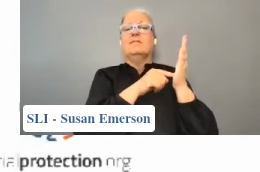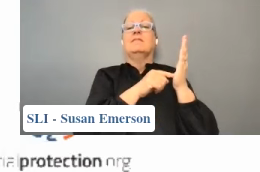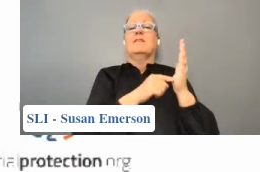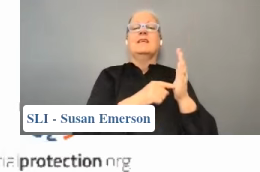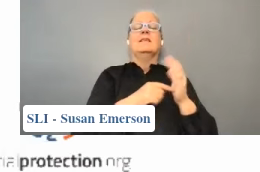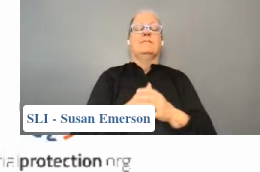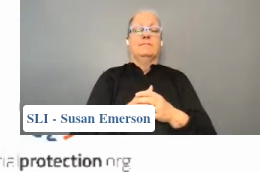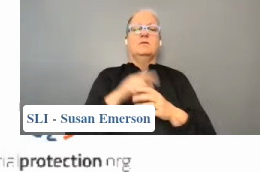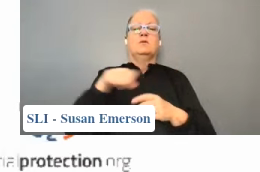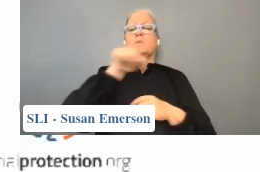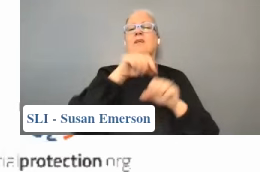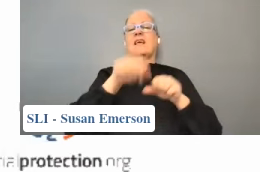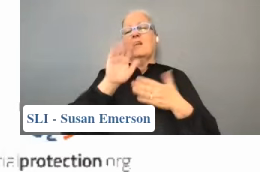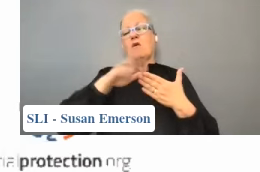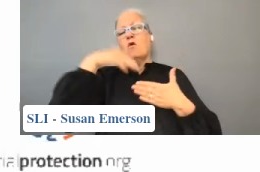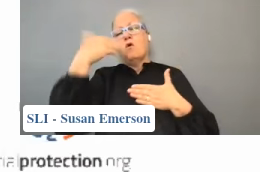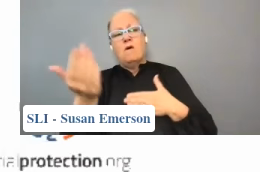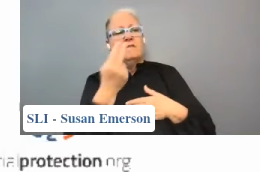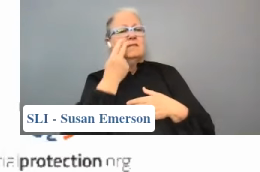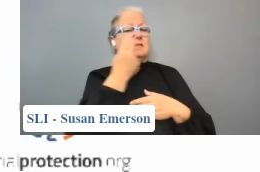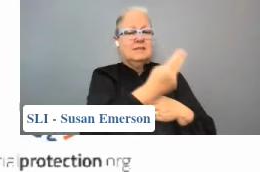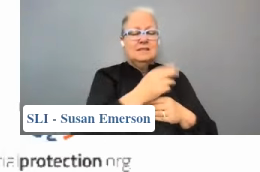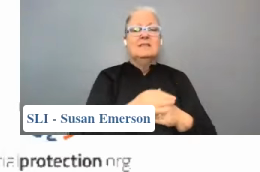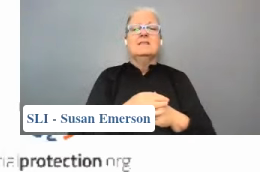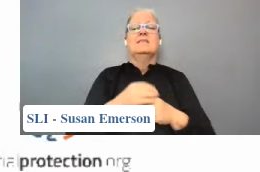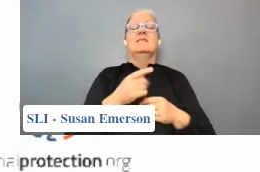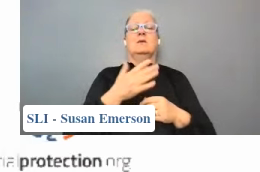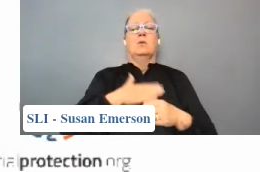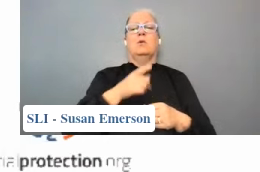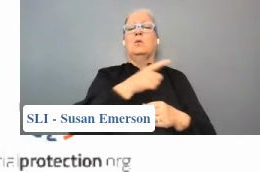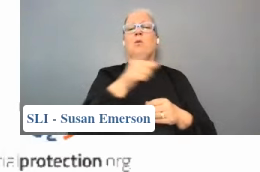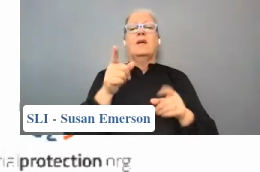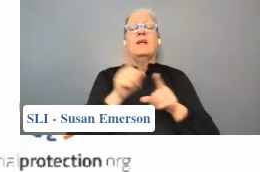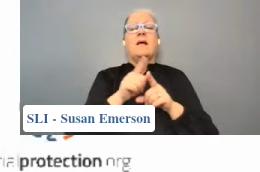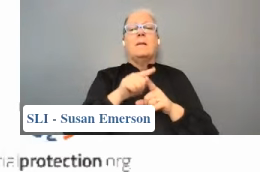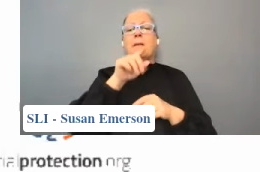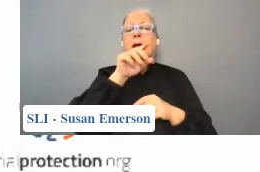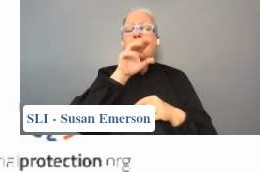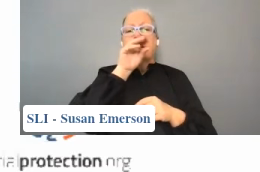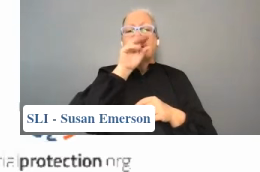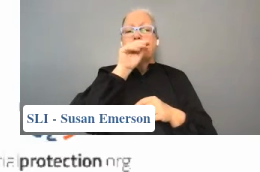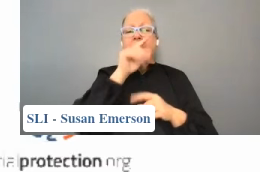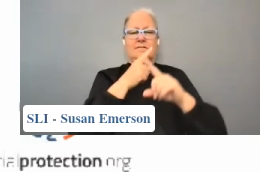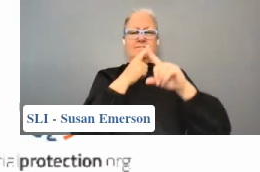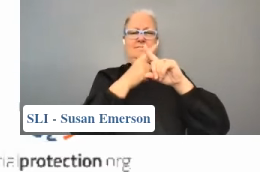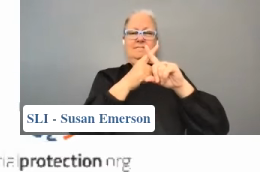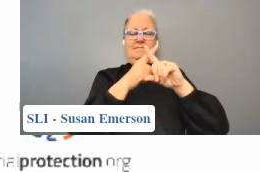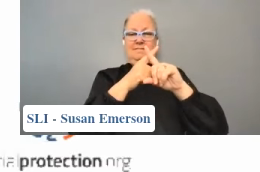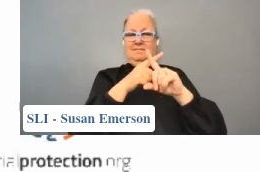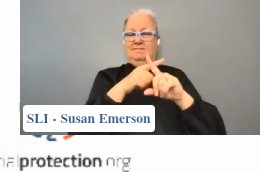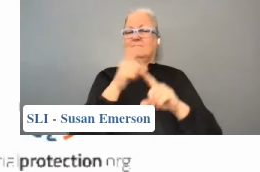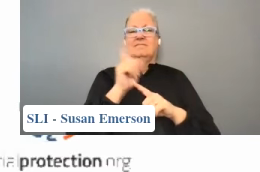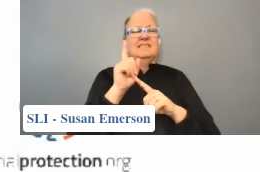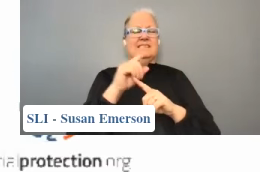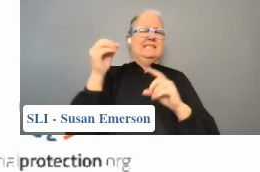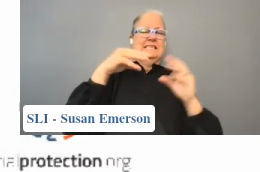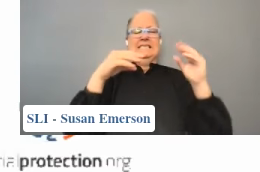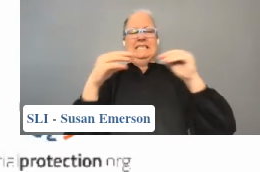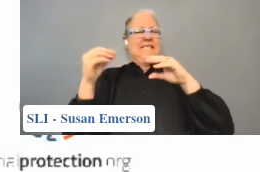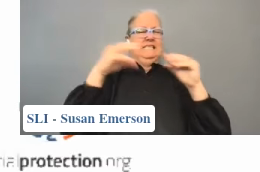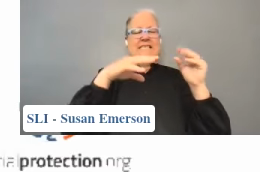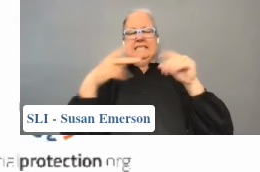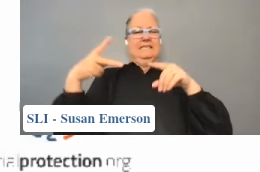feedback, please put yourselves on mute if you haven't already done so. And we will have time for questions and answers following